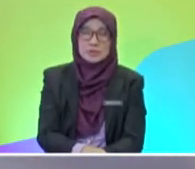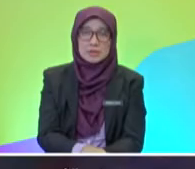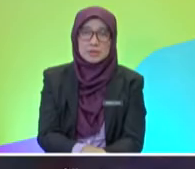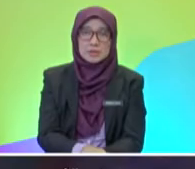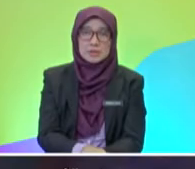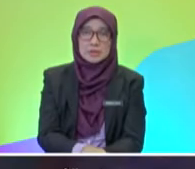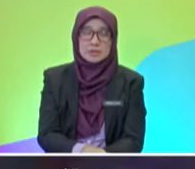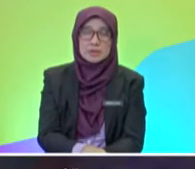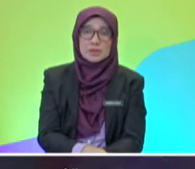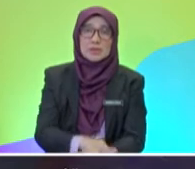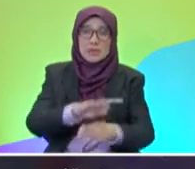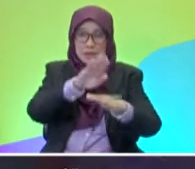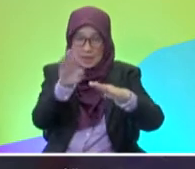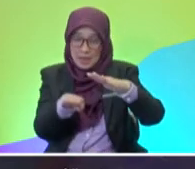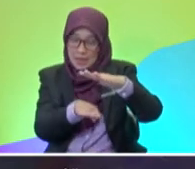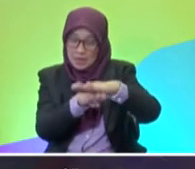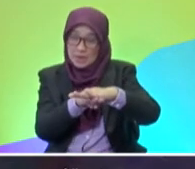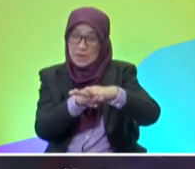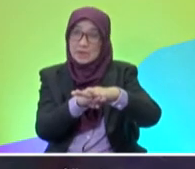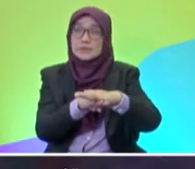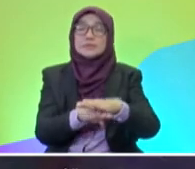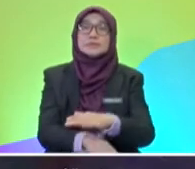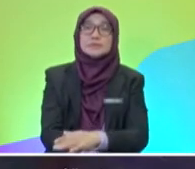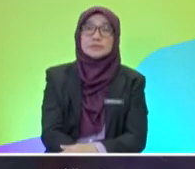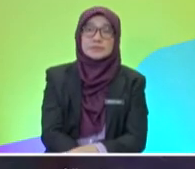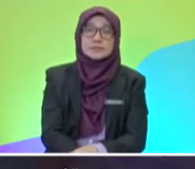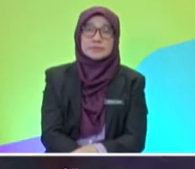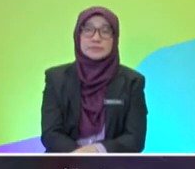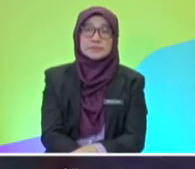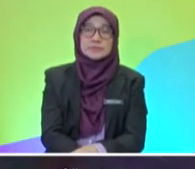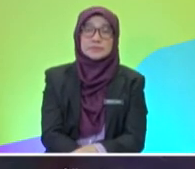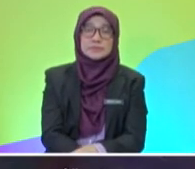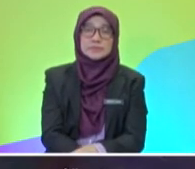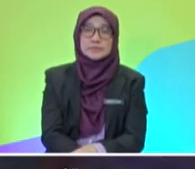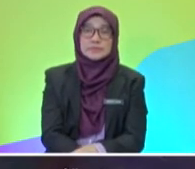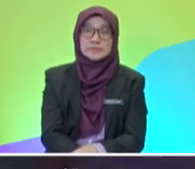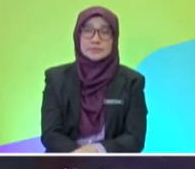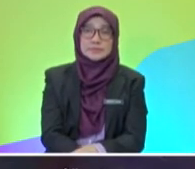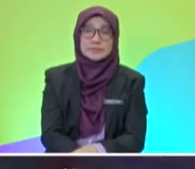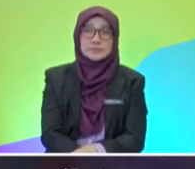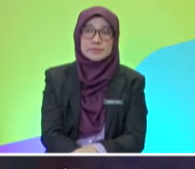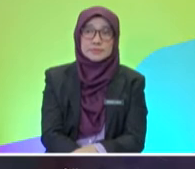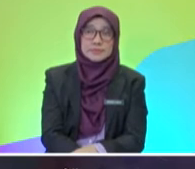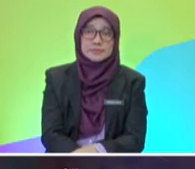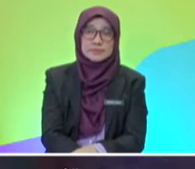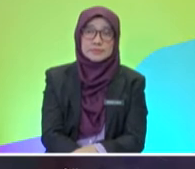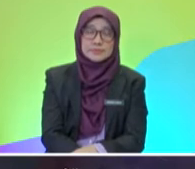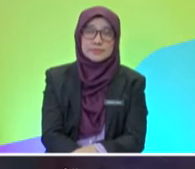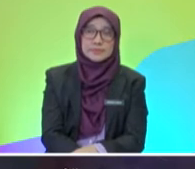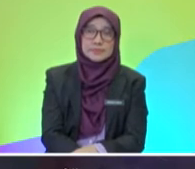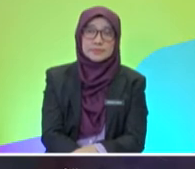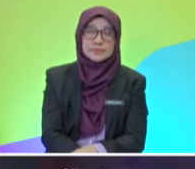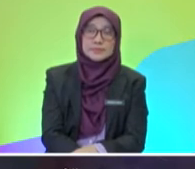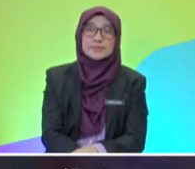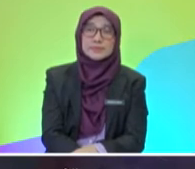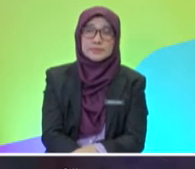the bottom. At the bottom. Yeah, at the bottom. Okay, so I'm going to paste it there. Another one for the other leg. We have